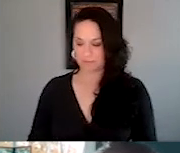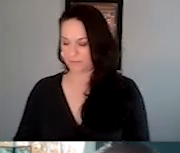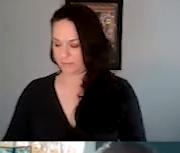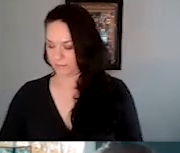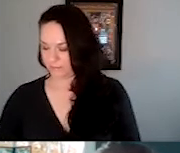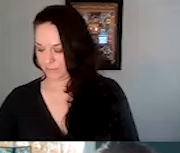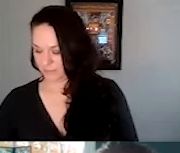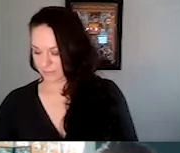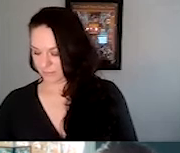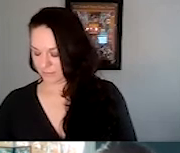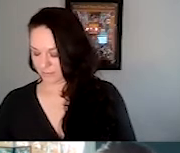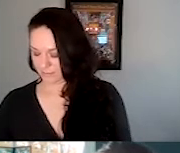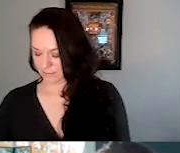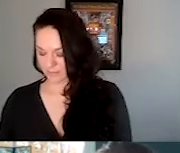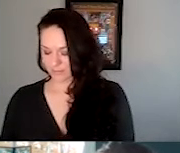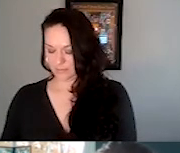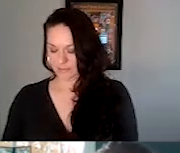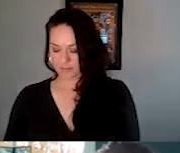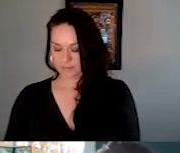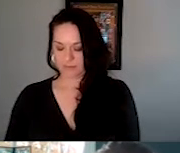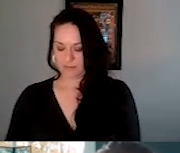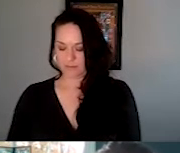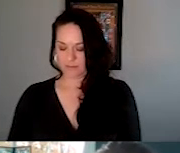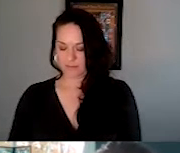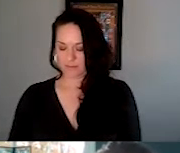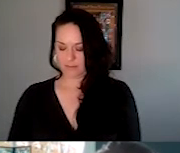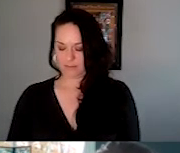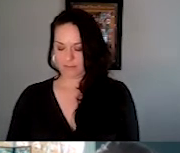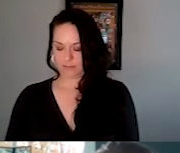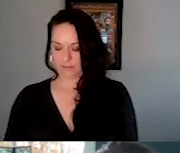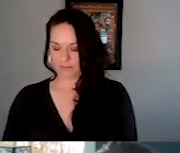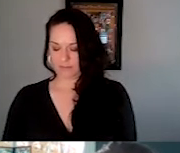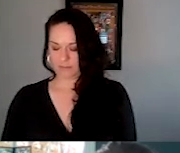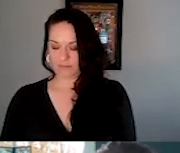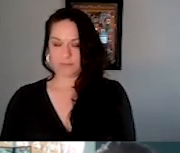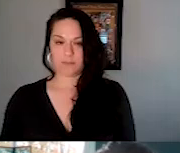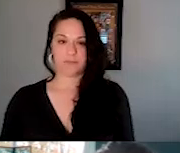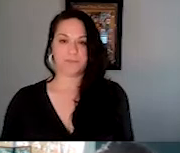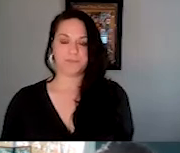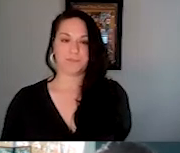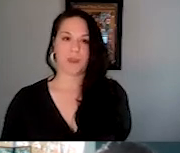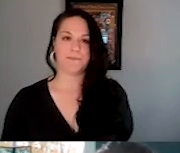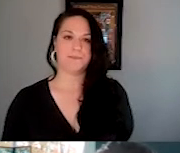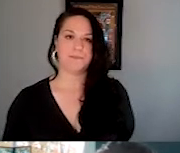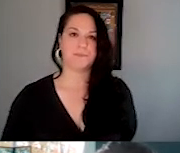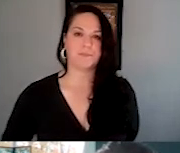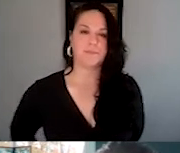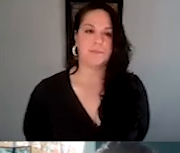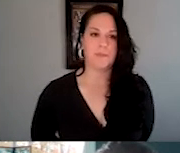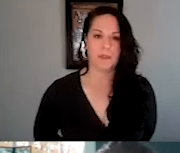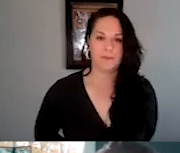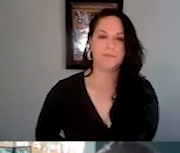the data, explains exactly what's going on, and figuring out what your ask is and